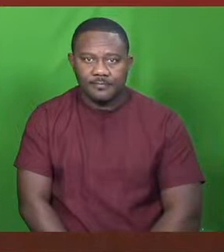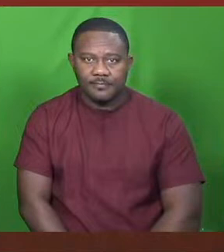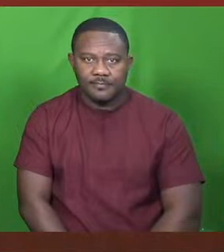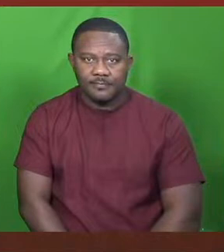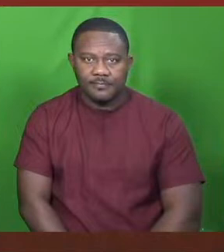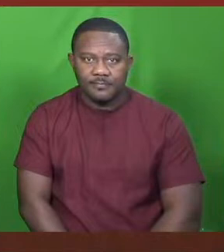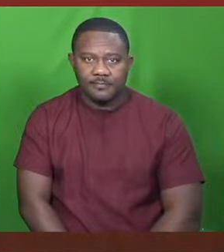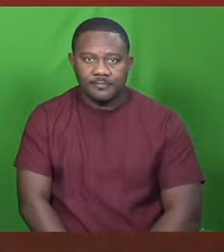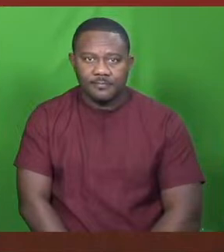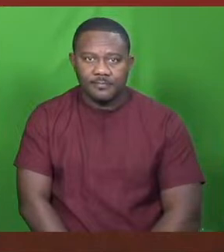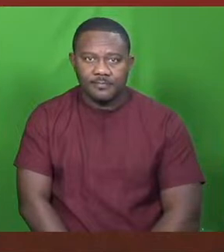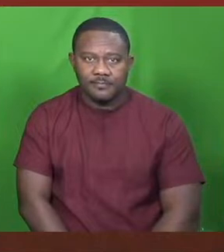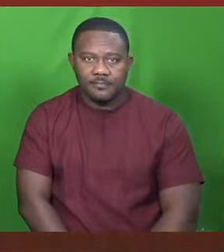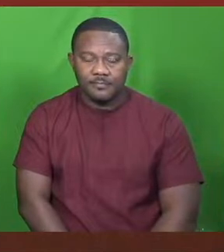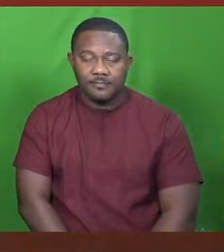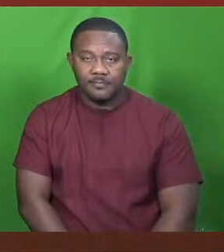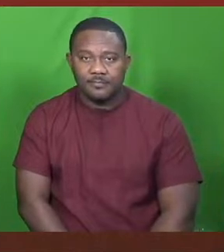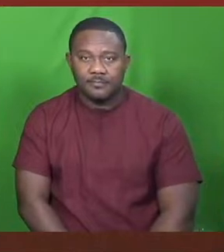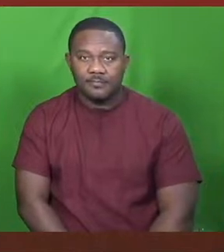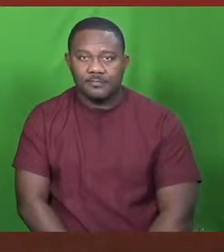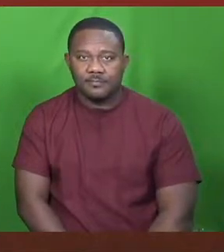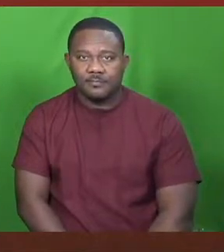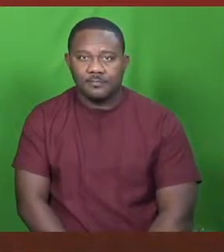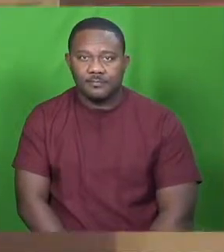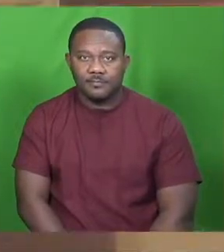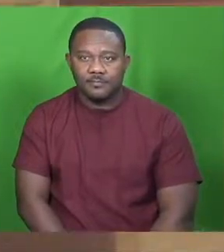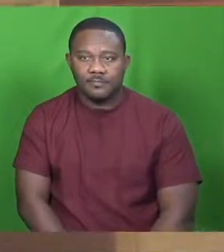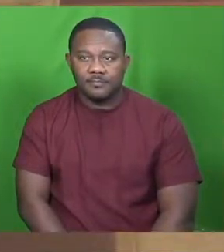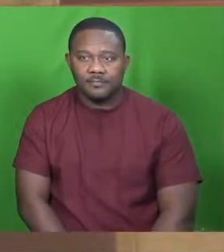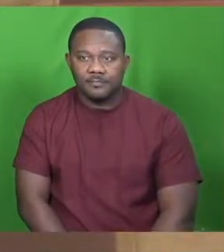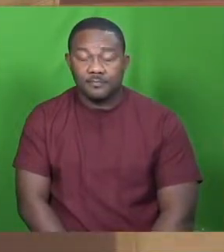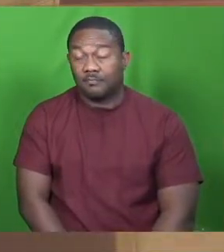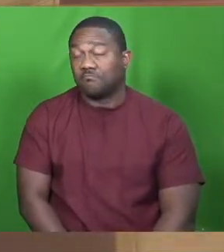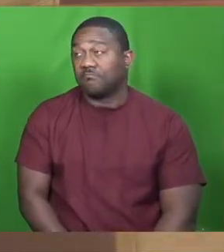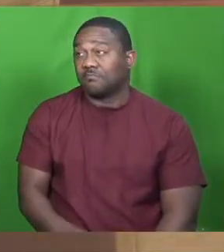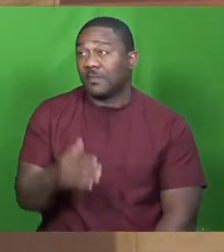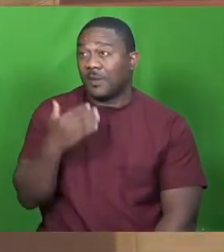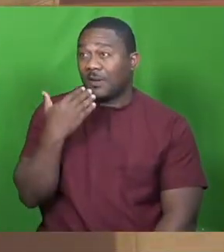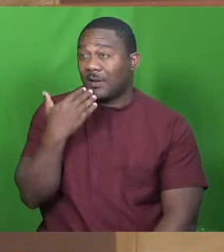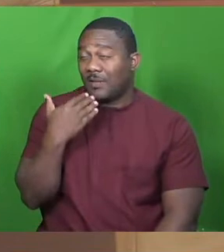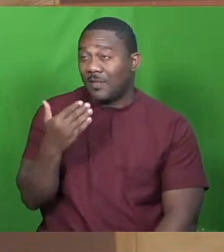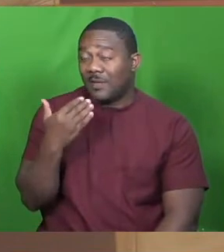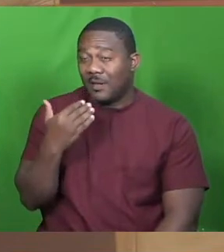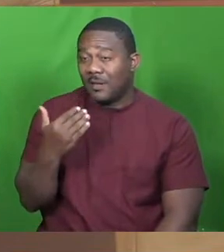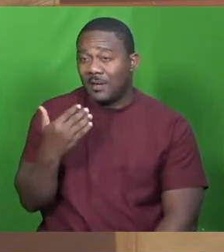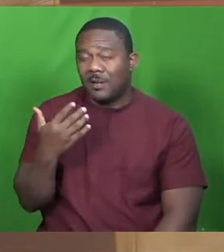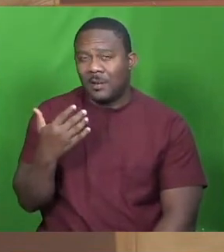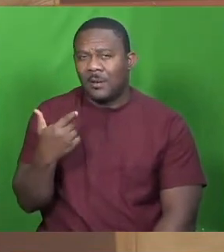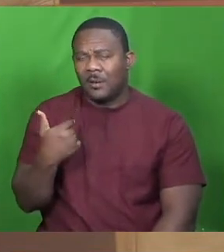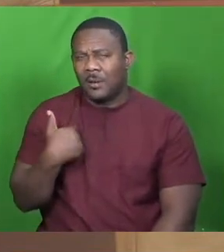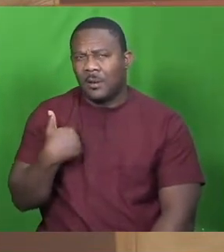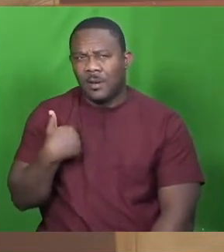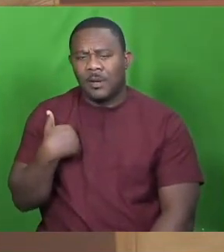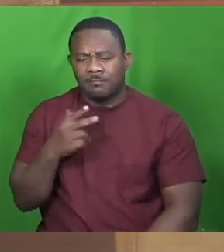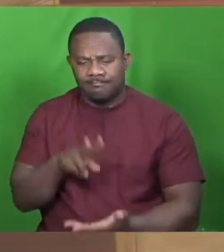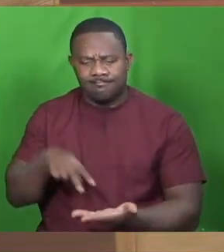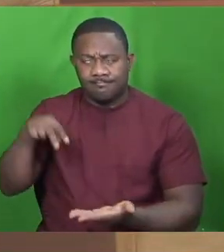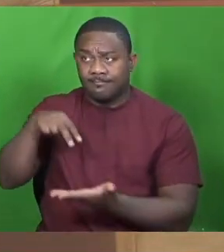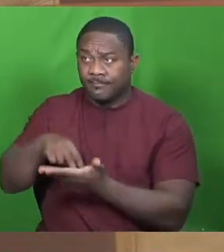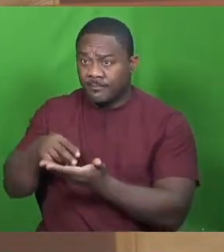I'm grateful, Mr. Speaker, for the opportunity to second the motion. Mr.